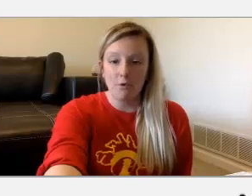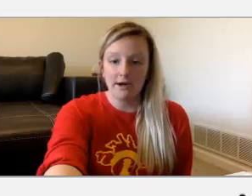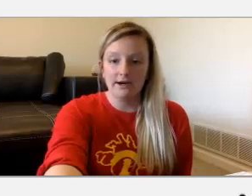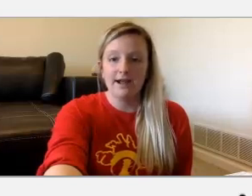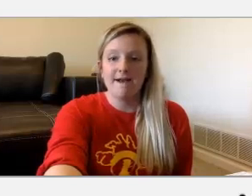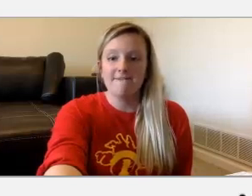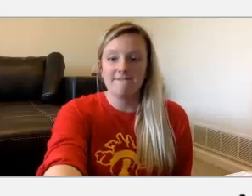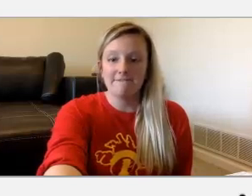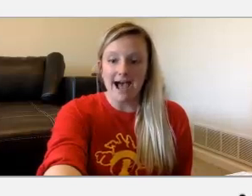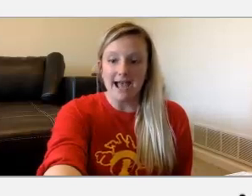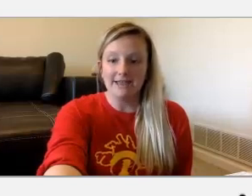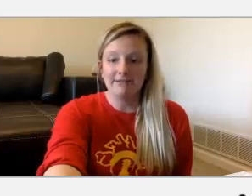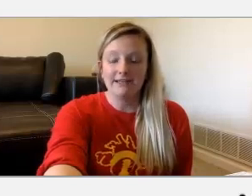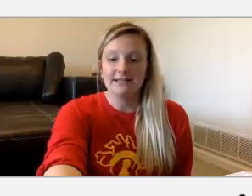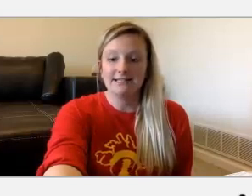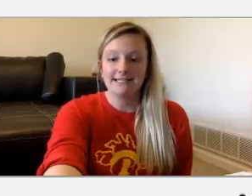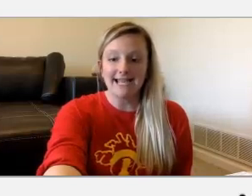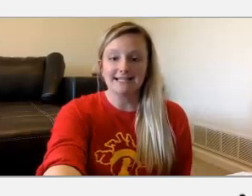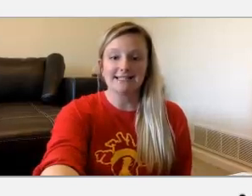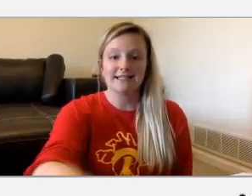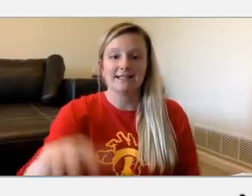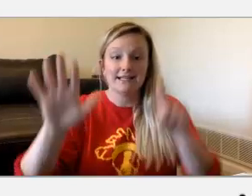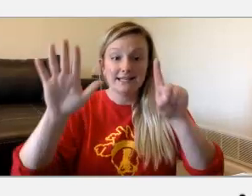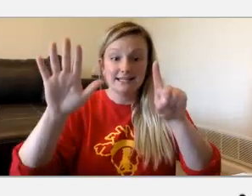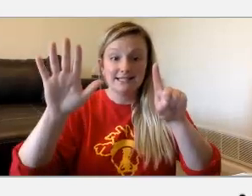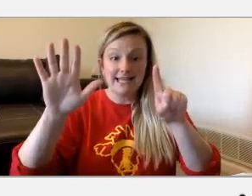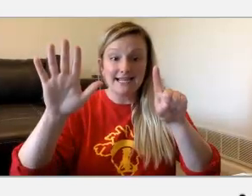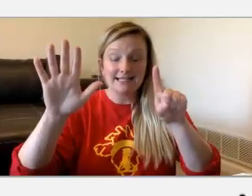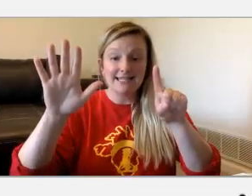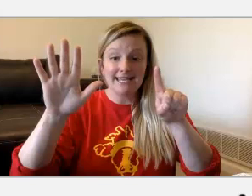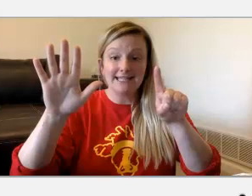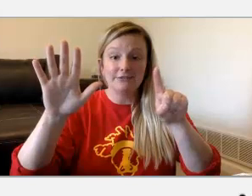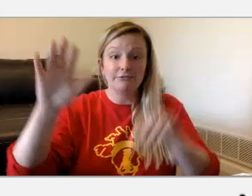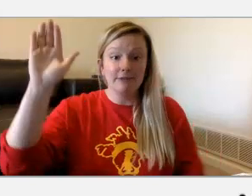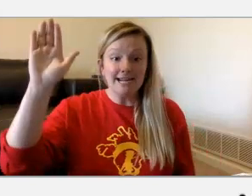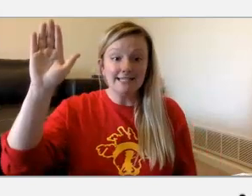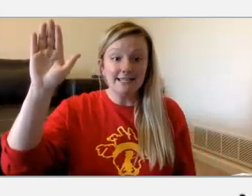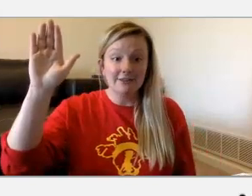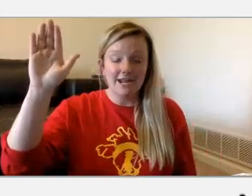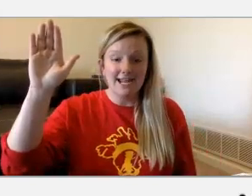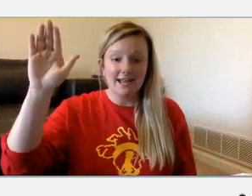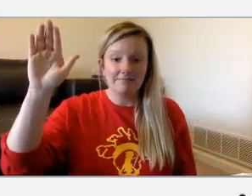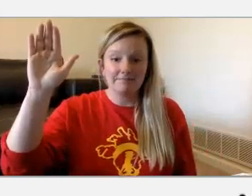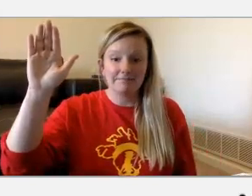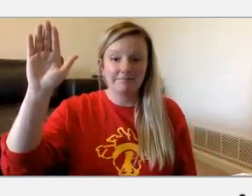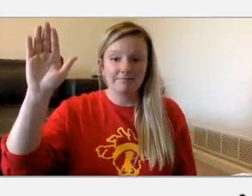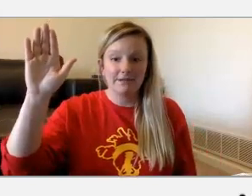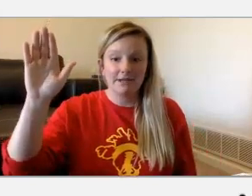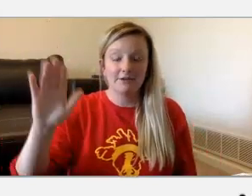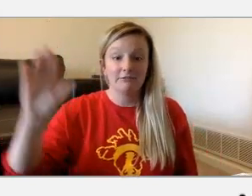four, five, six. Six, six kids raising their hand.